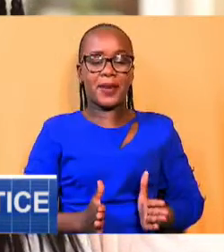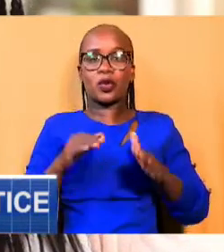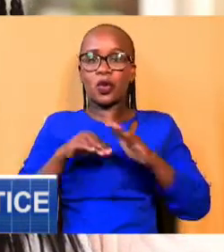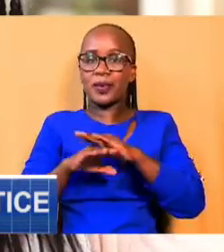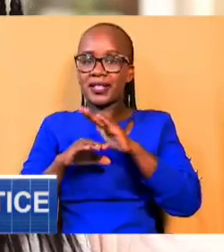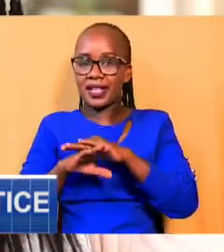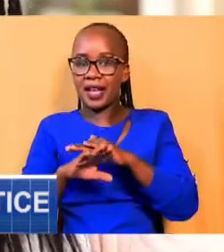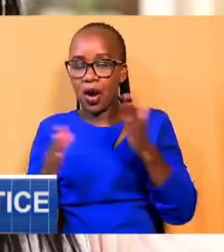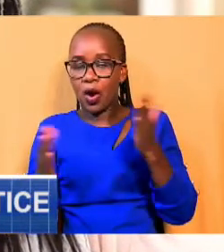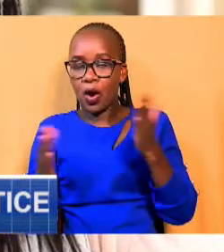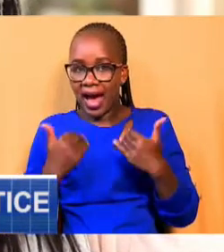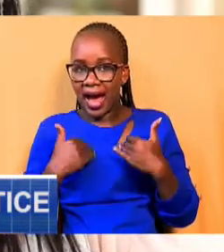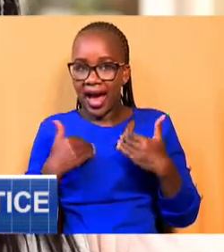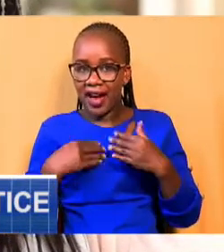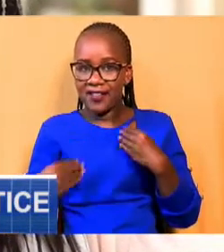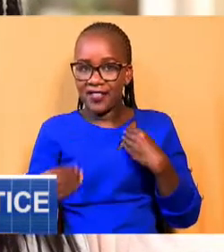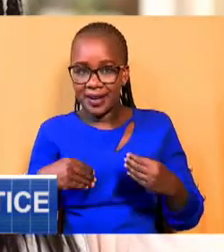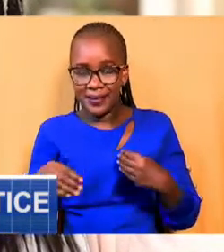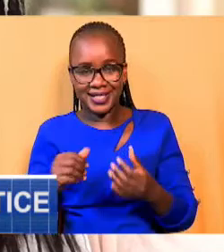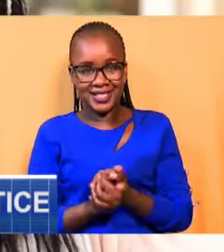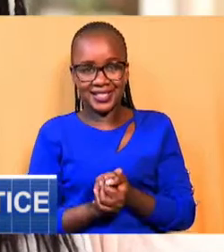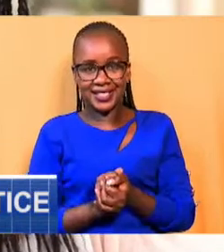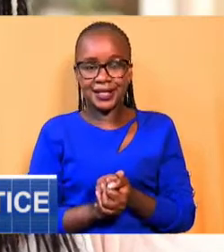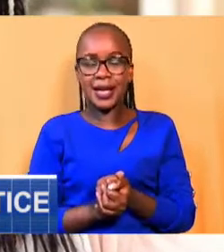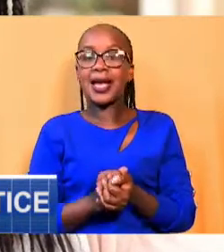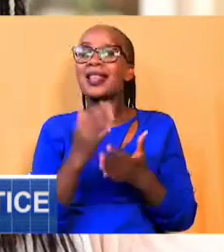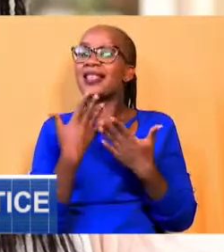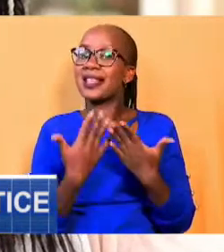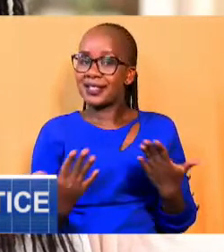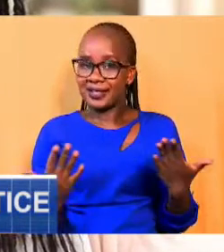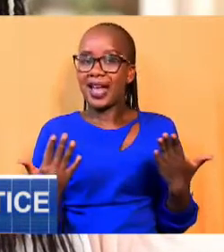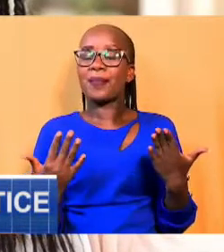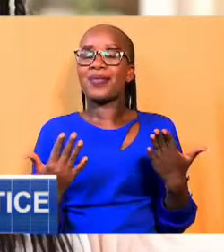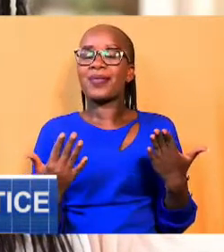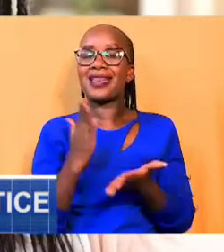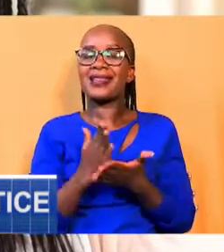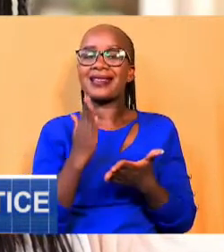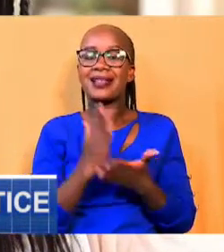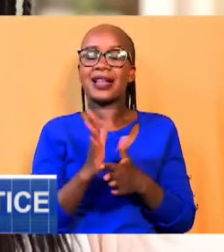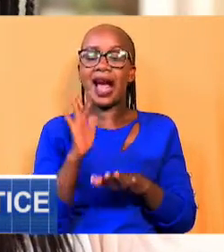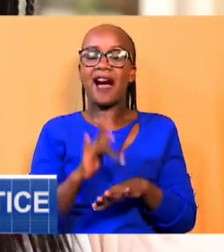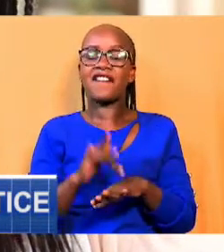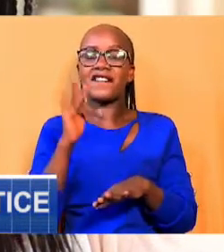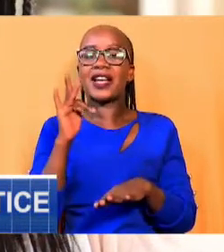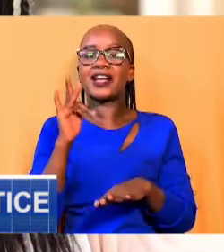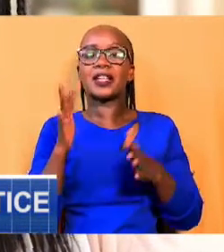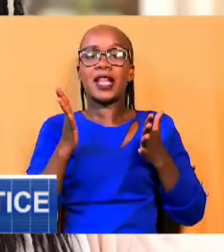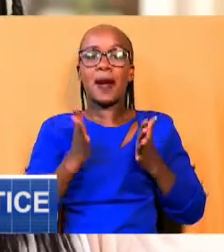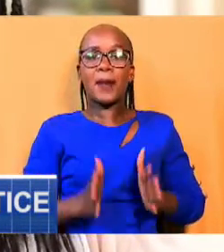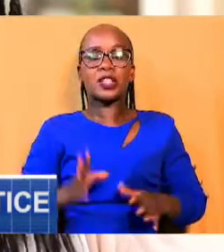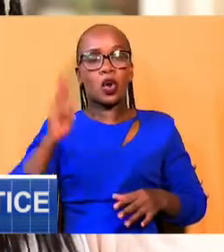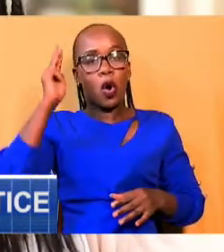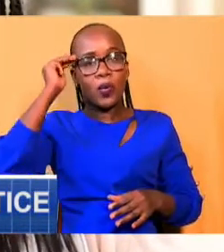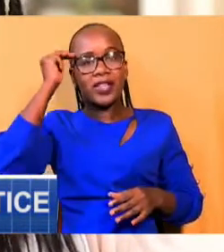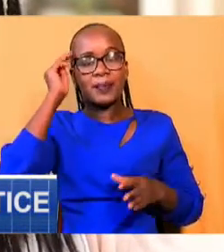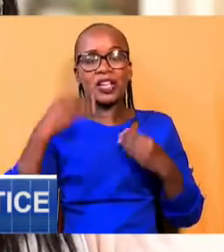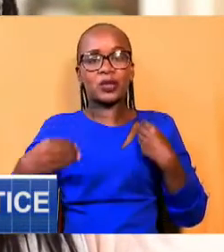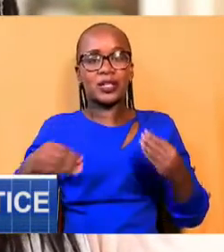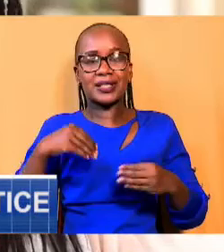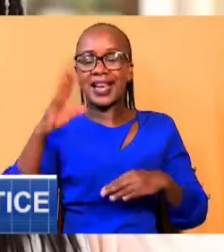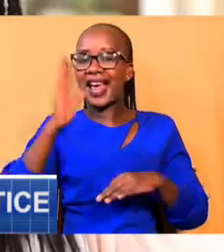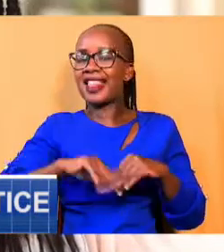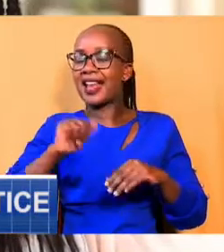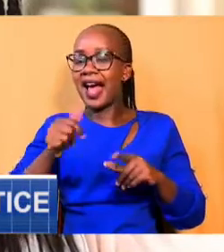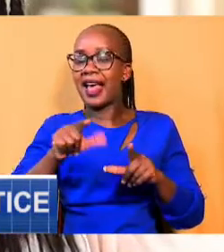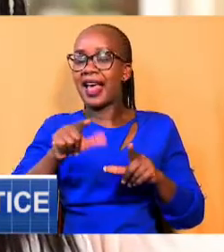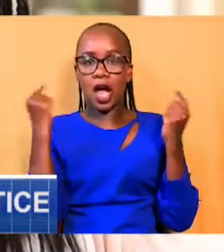be assessed as to whether they have a disability. And this is something that really affects persons with mental disabilities more